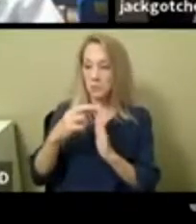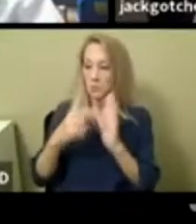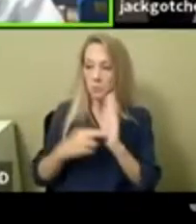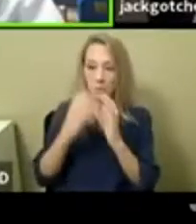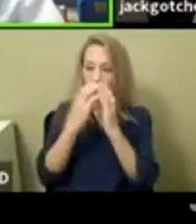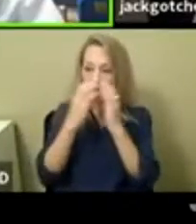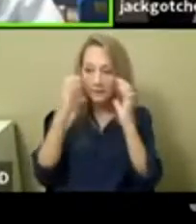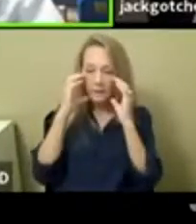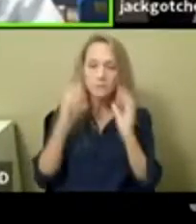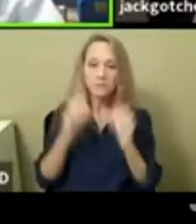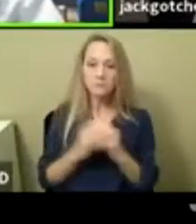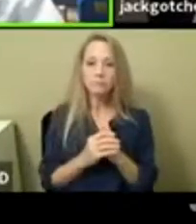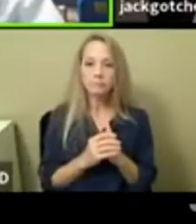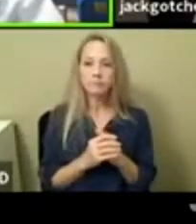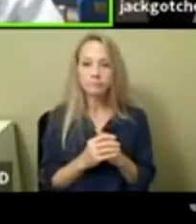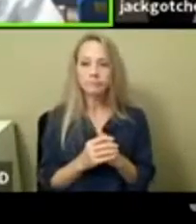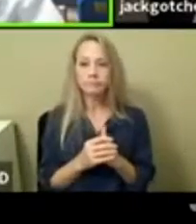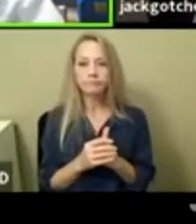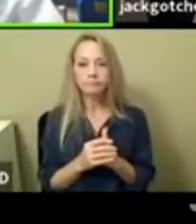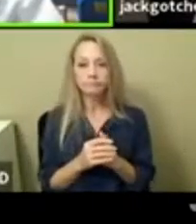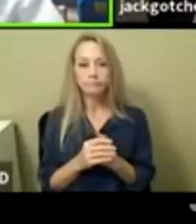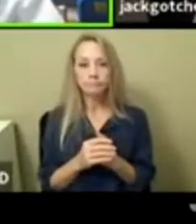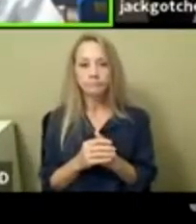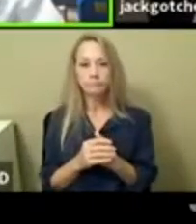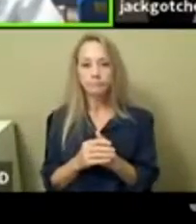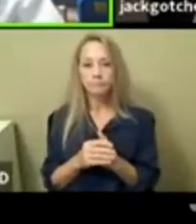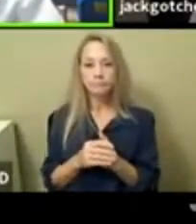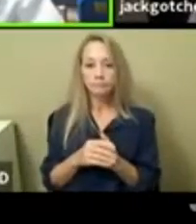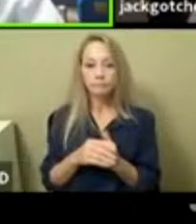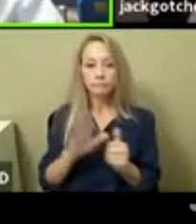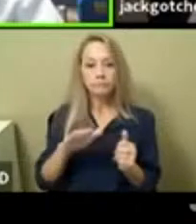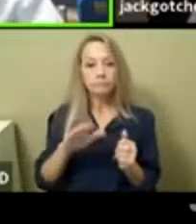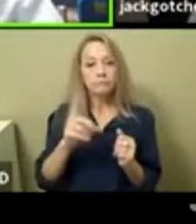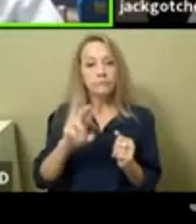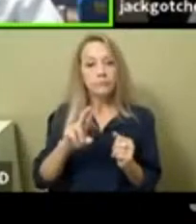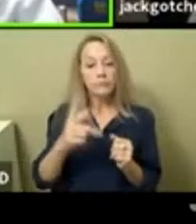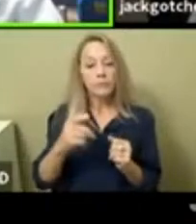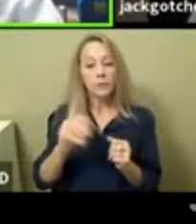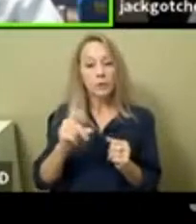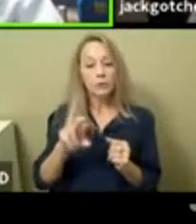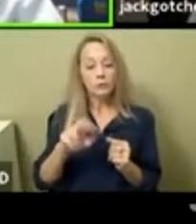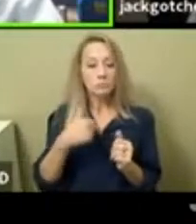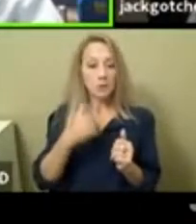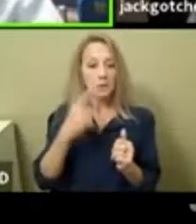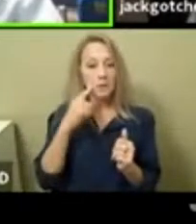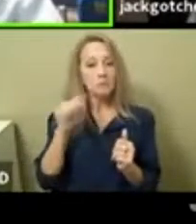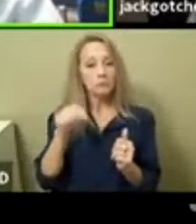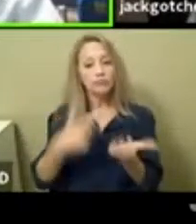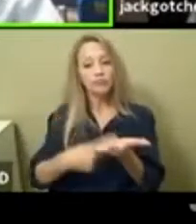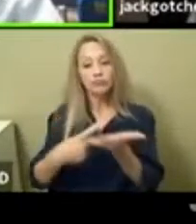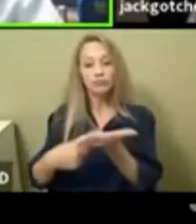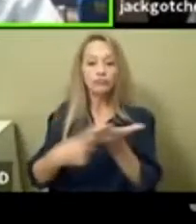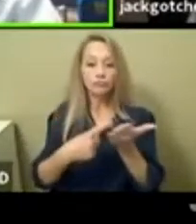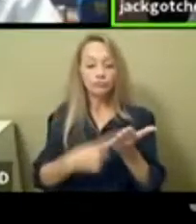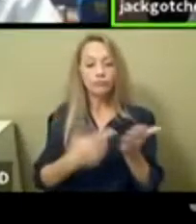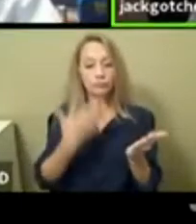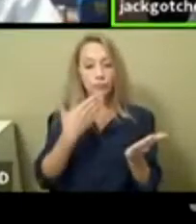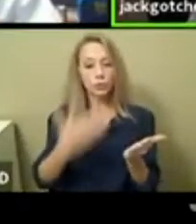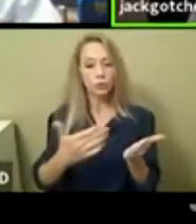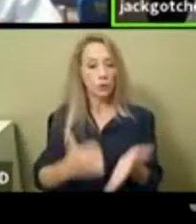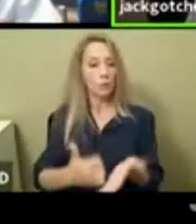So I think this has been helpful, Dr. Gocher, because I think we go into the next conversation